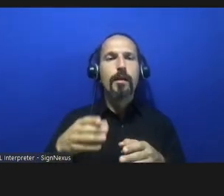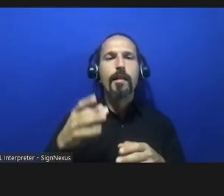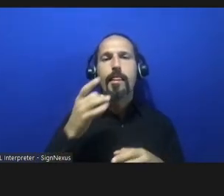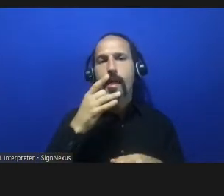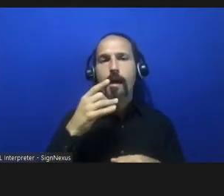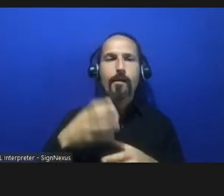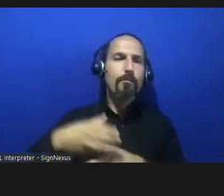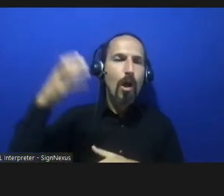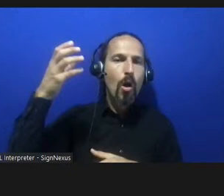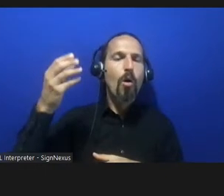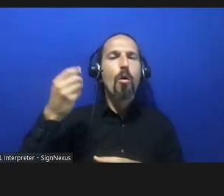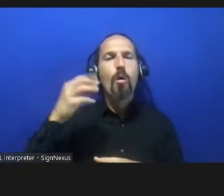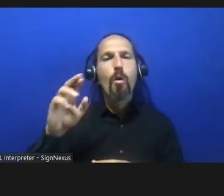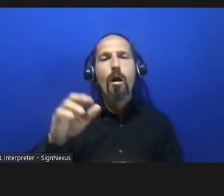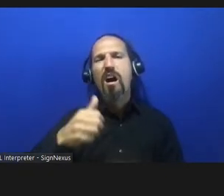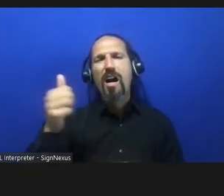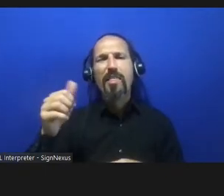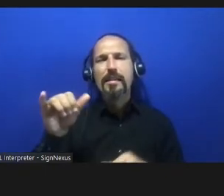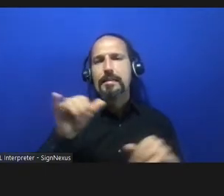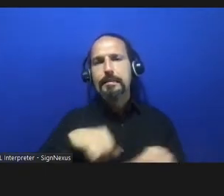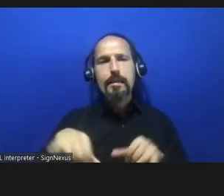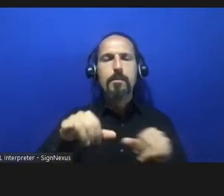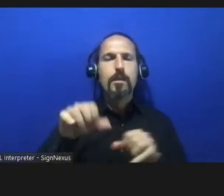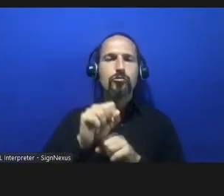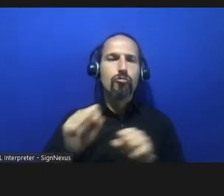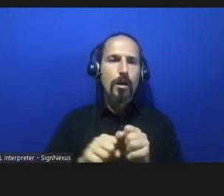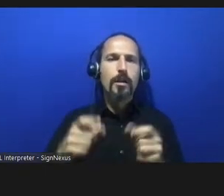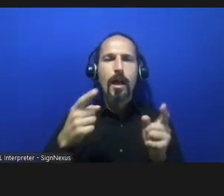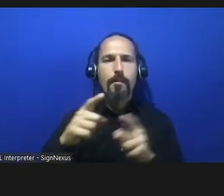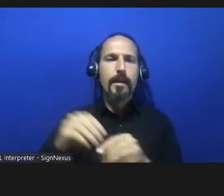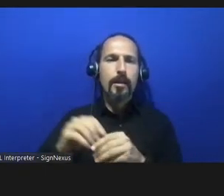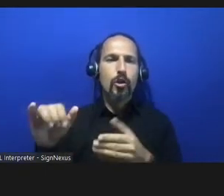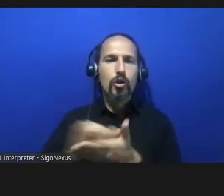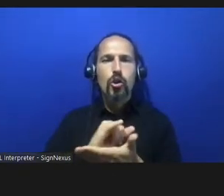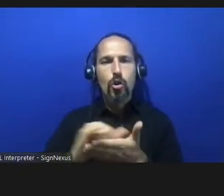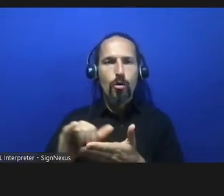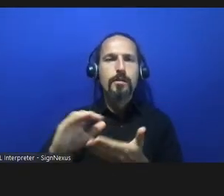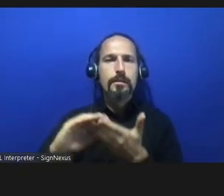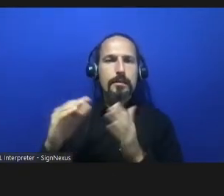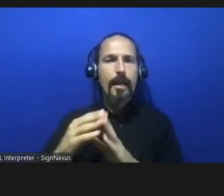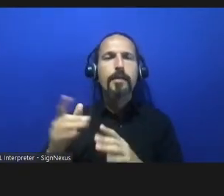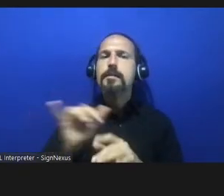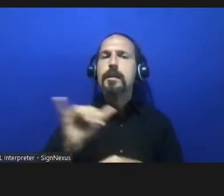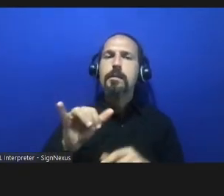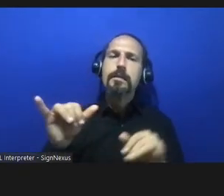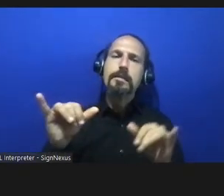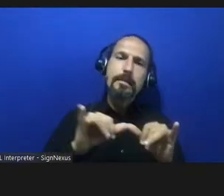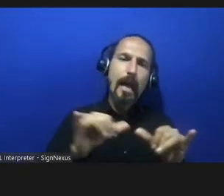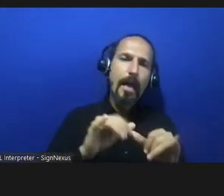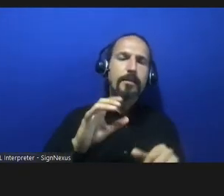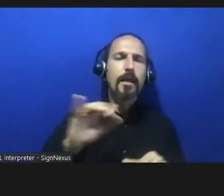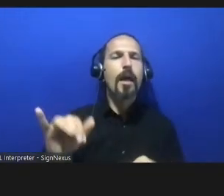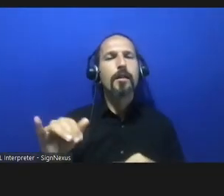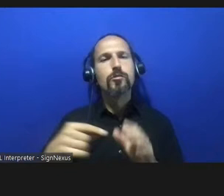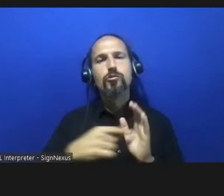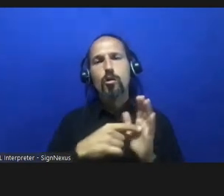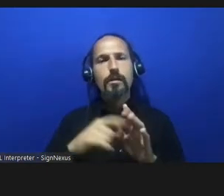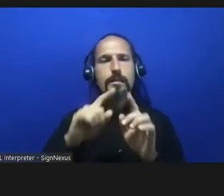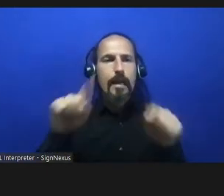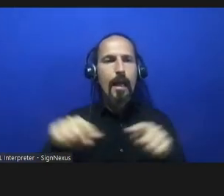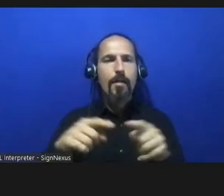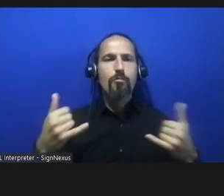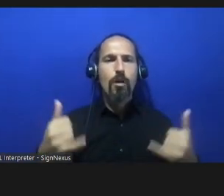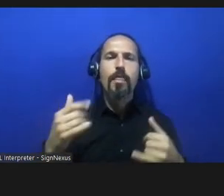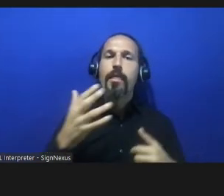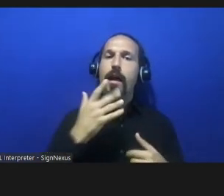similar structures already in use throughout new york city signage is similar in size and character to signs already present and the color would match